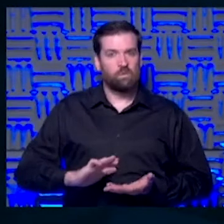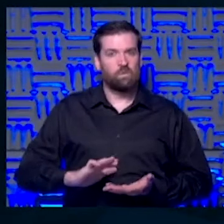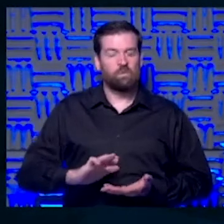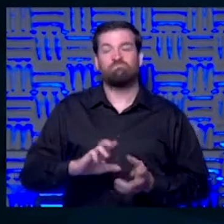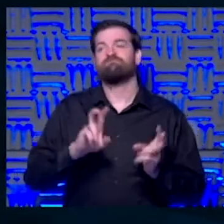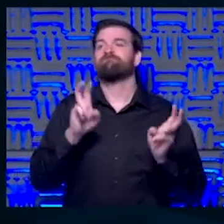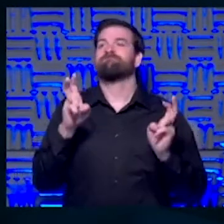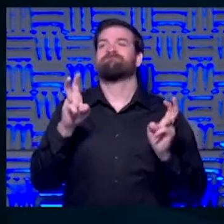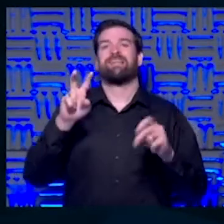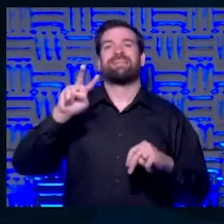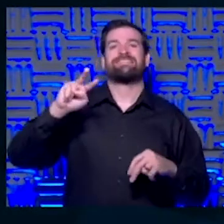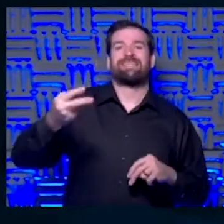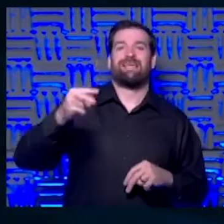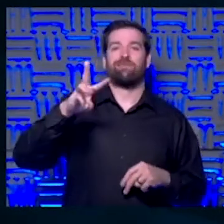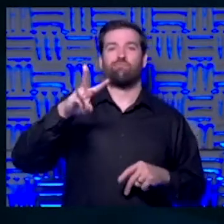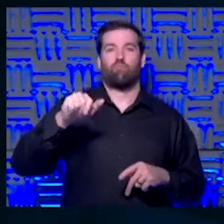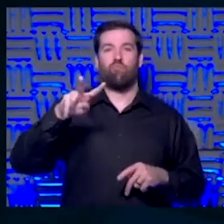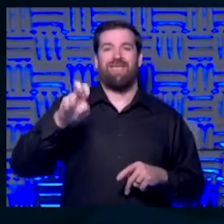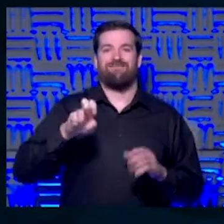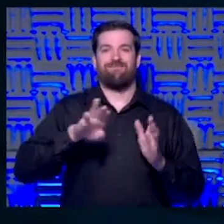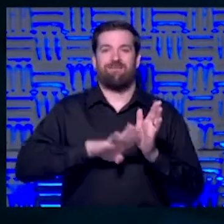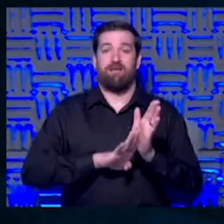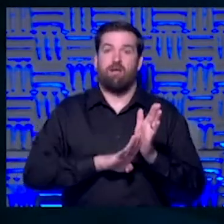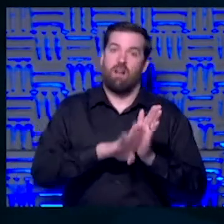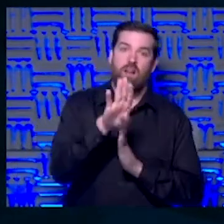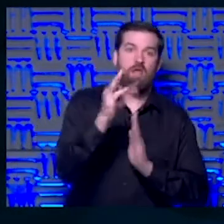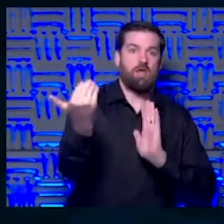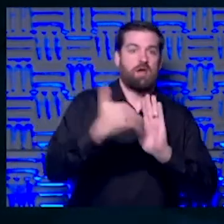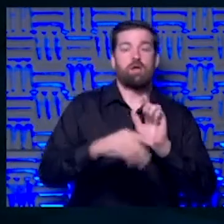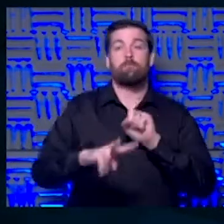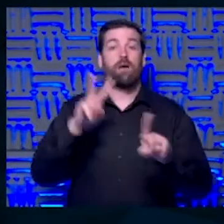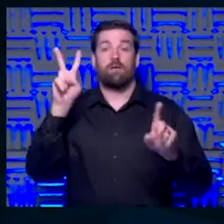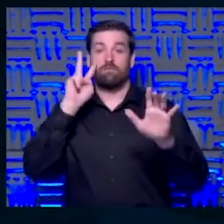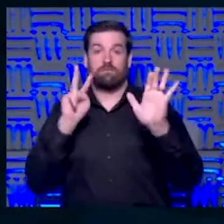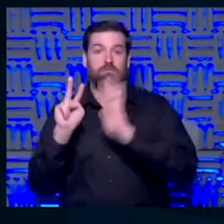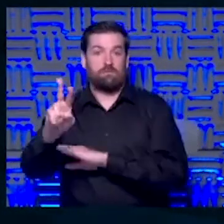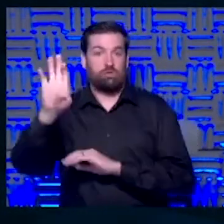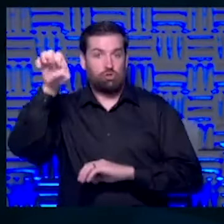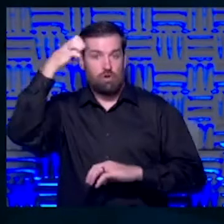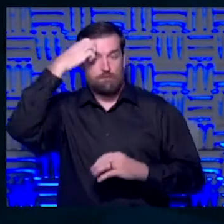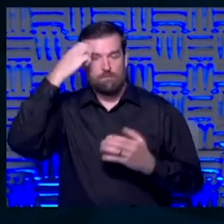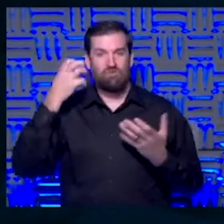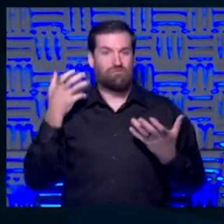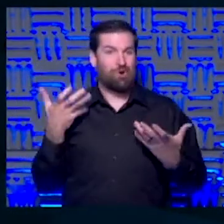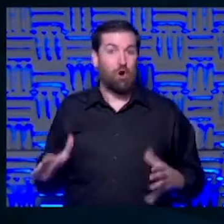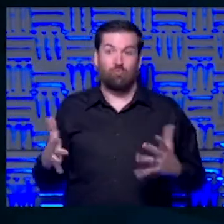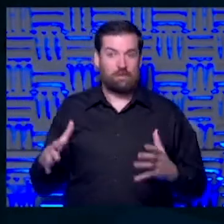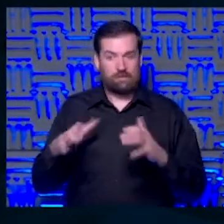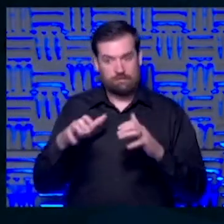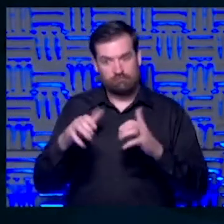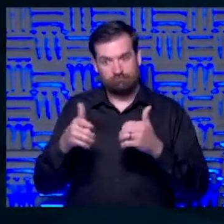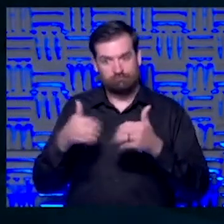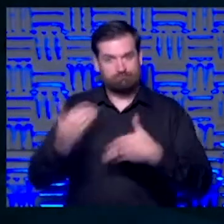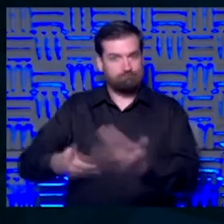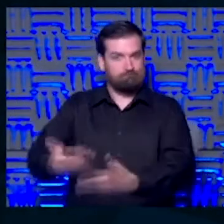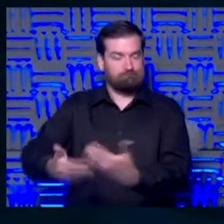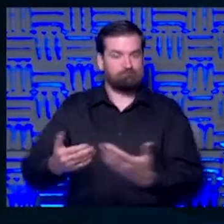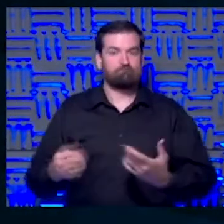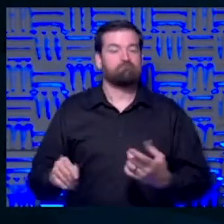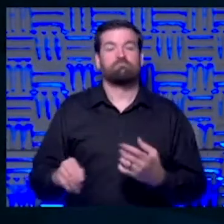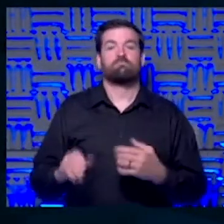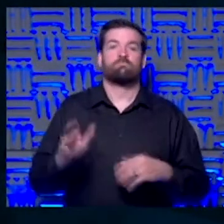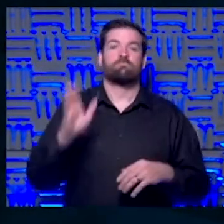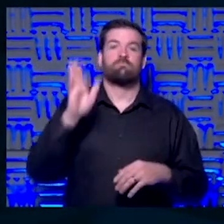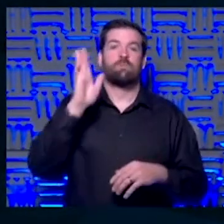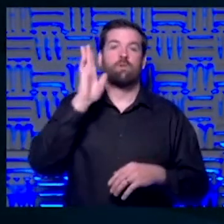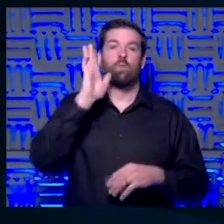quote-unquote second wave. But the forecasts in Europe, which are already back at it, is that it'll be